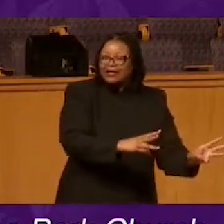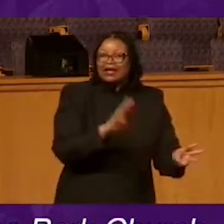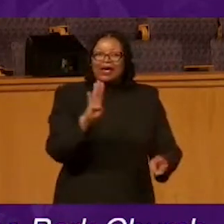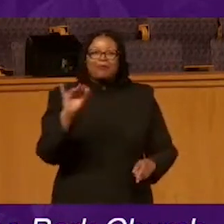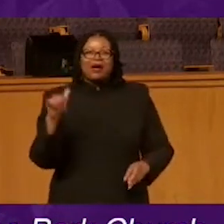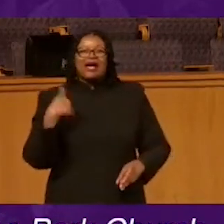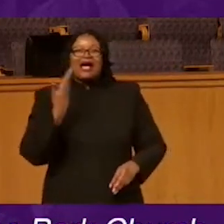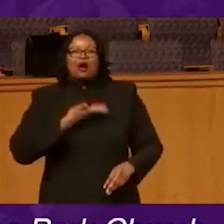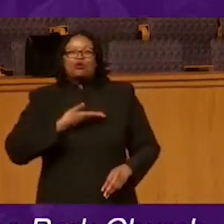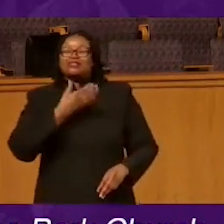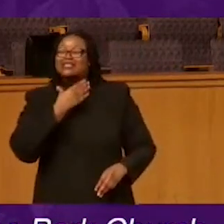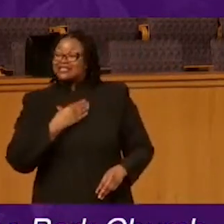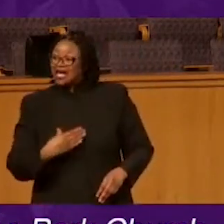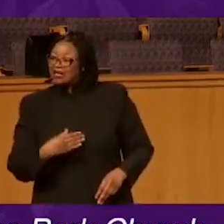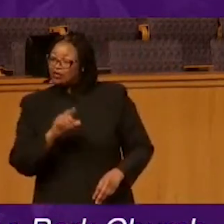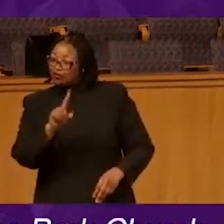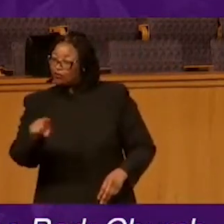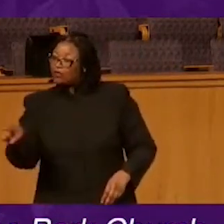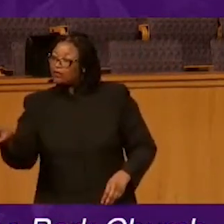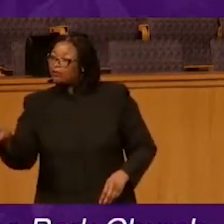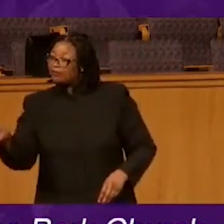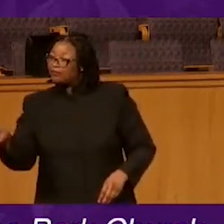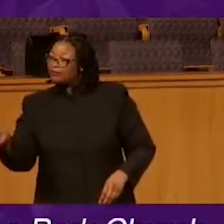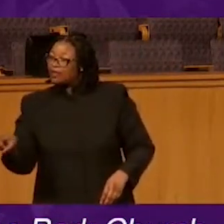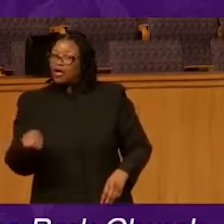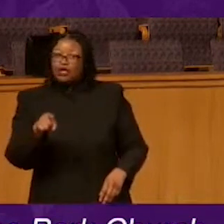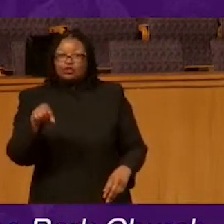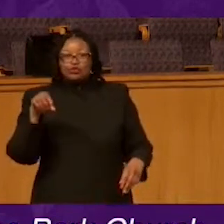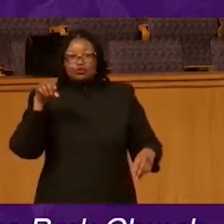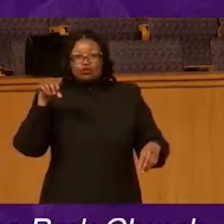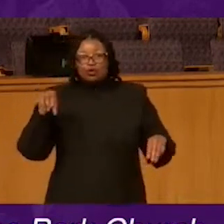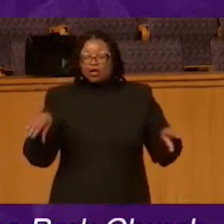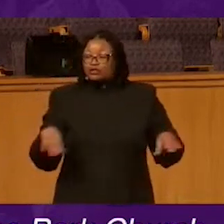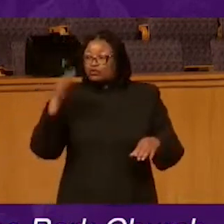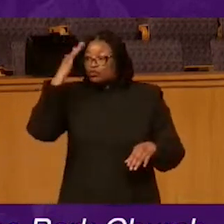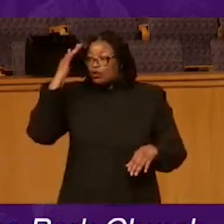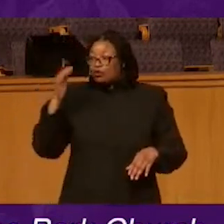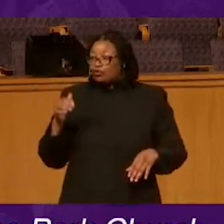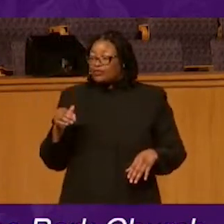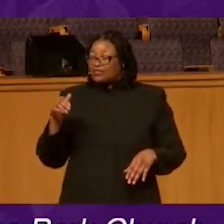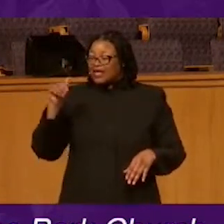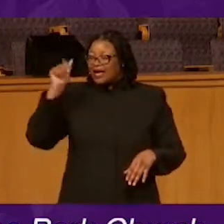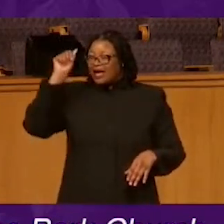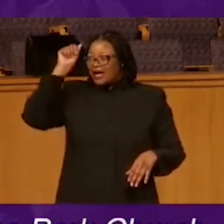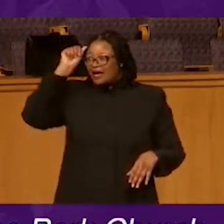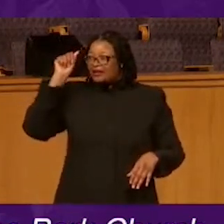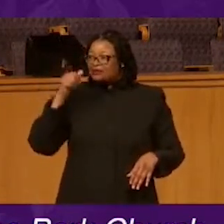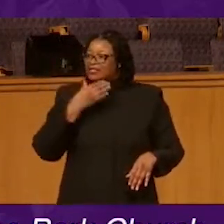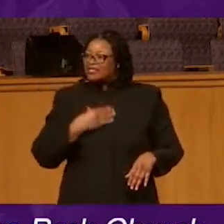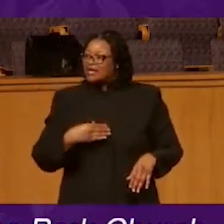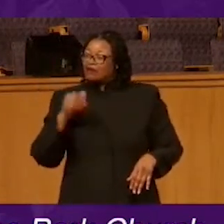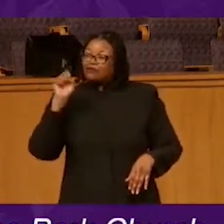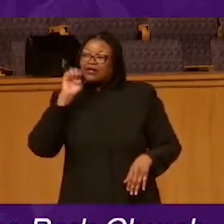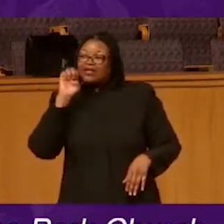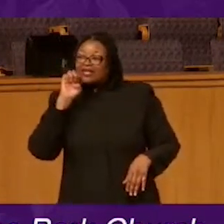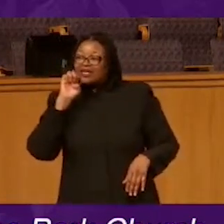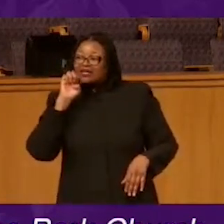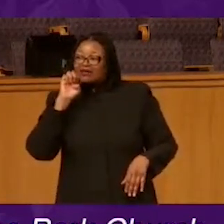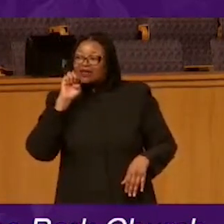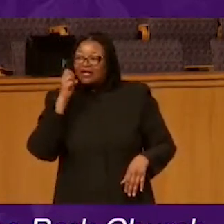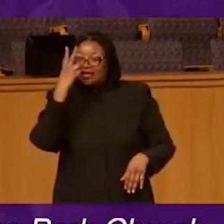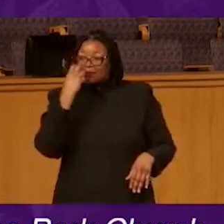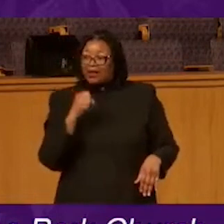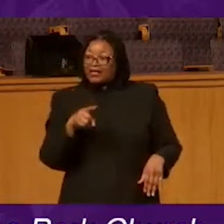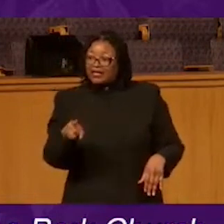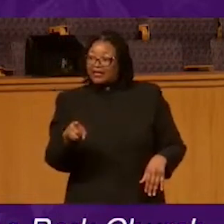our desire for them. You do know it was Adam's desire for Eve that blinded him to the